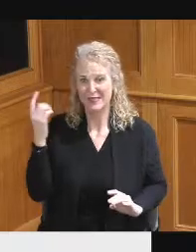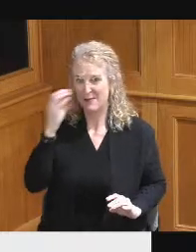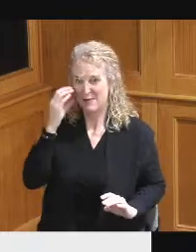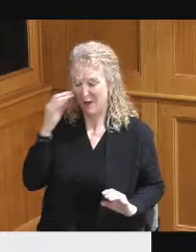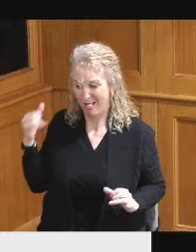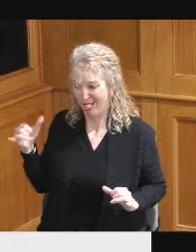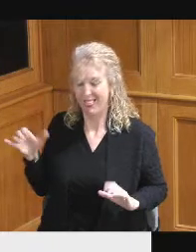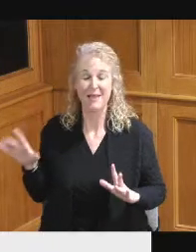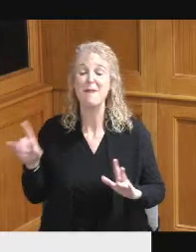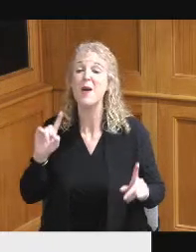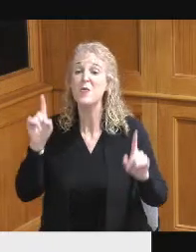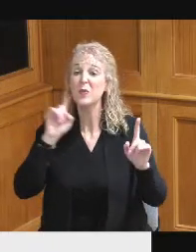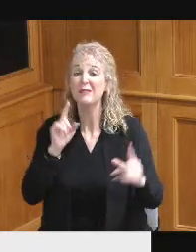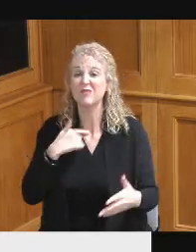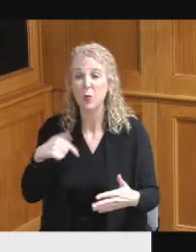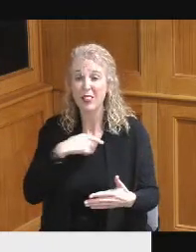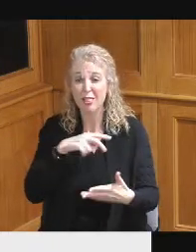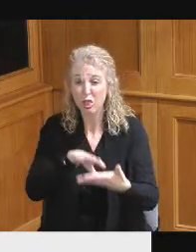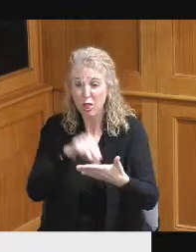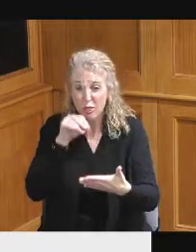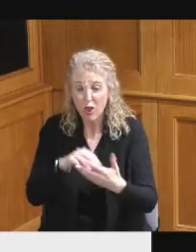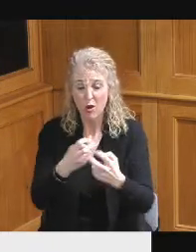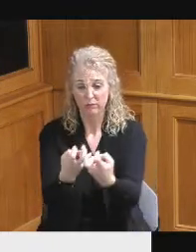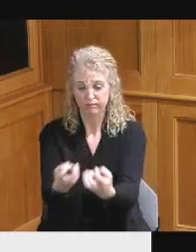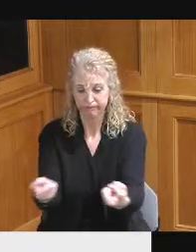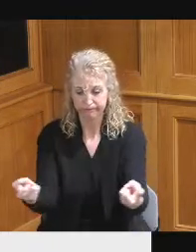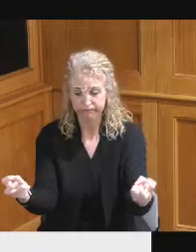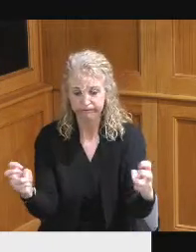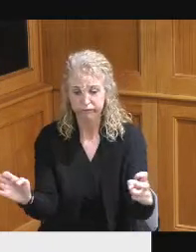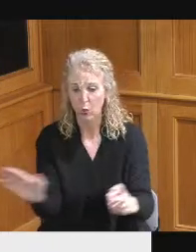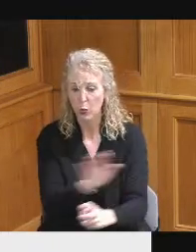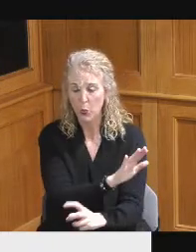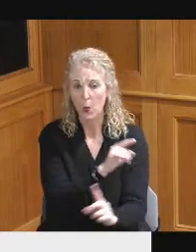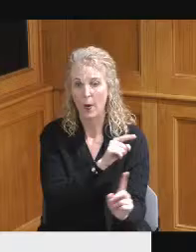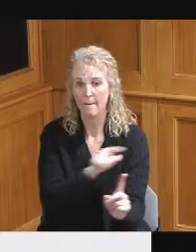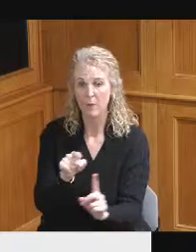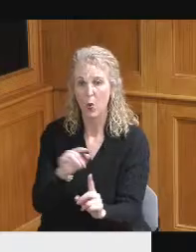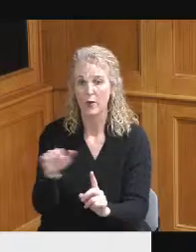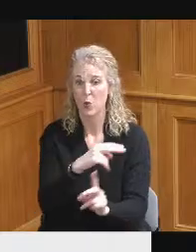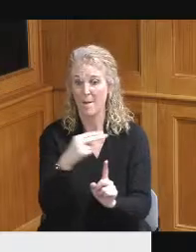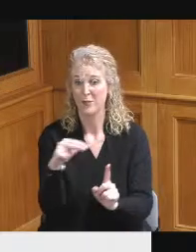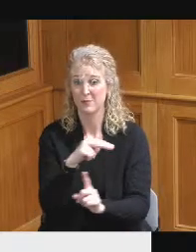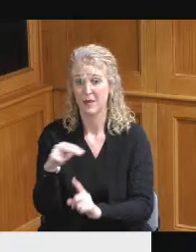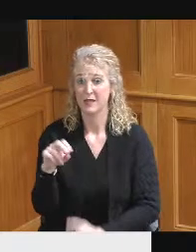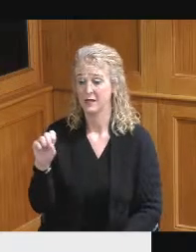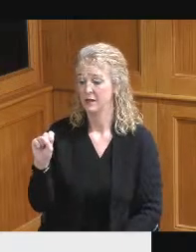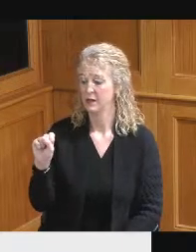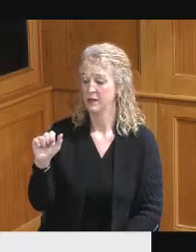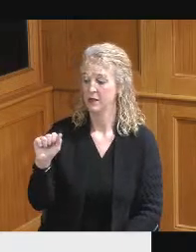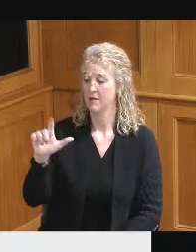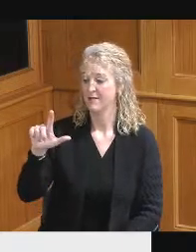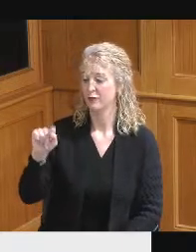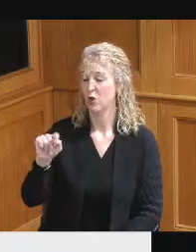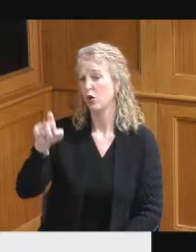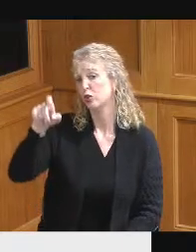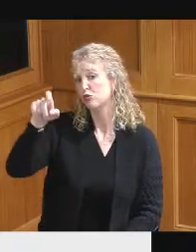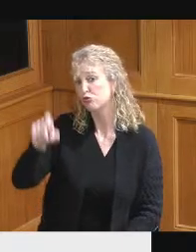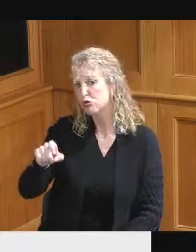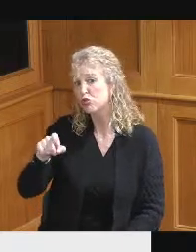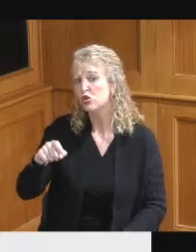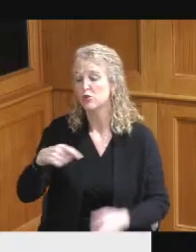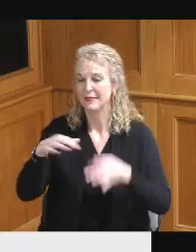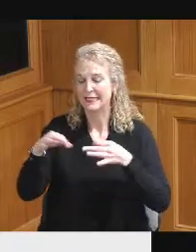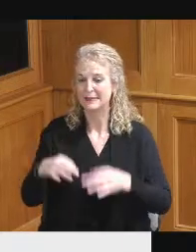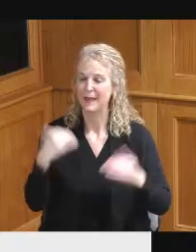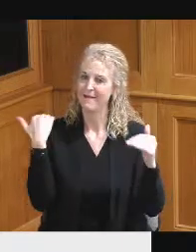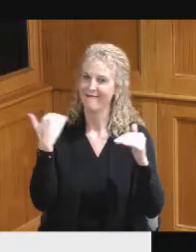we learned from our listening sessions that stakeholders and users emphasize that SALT should address limitations in data